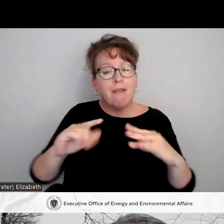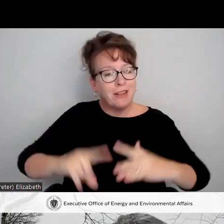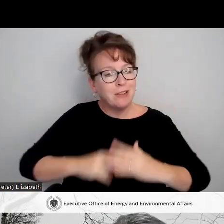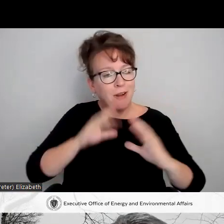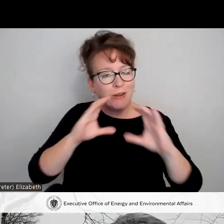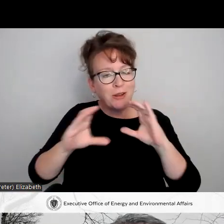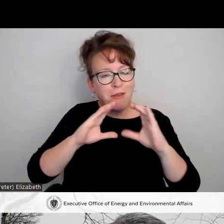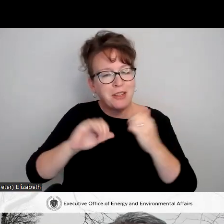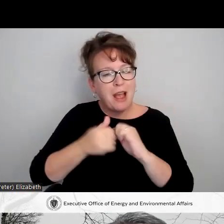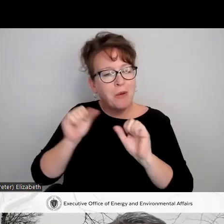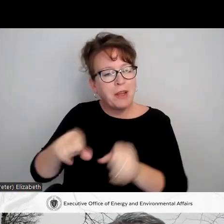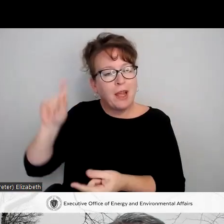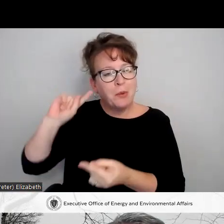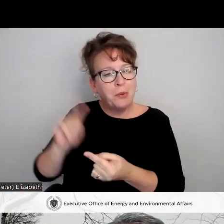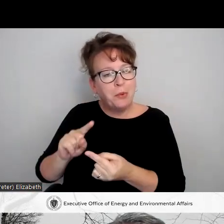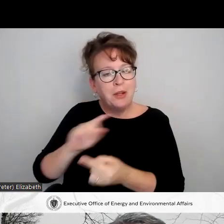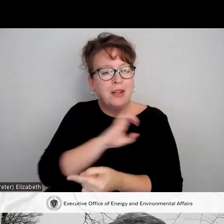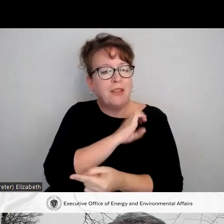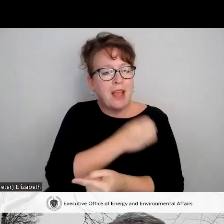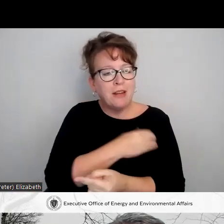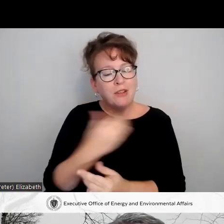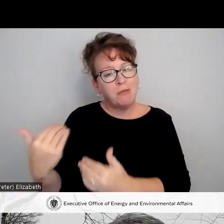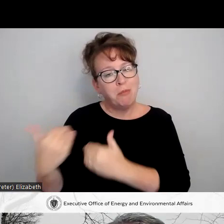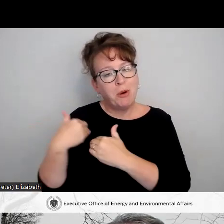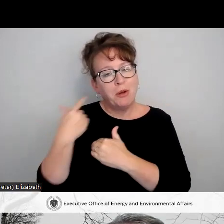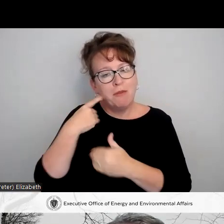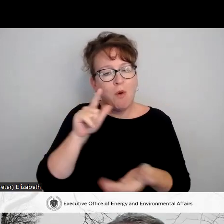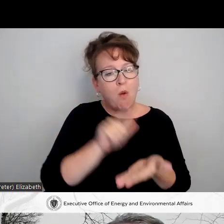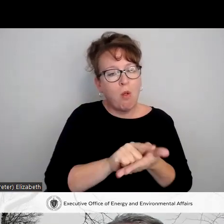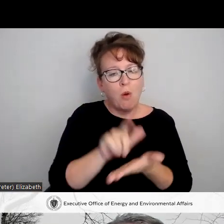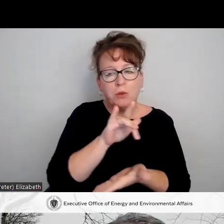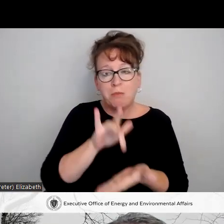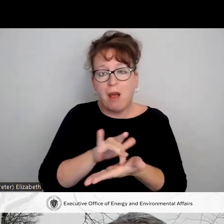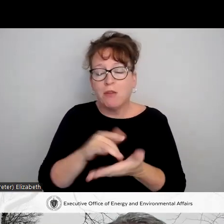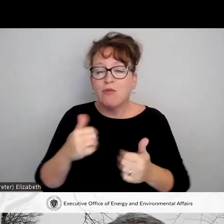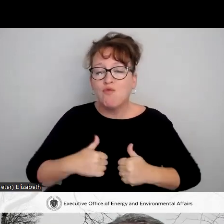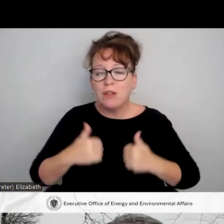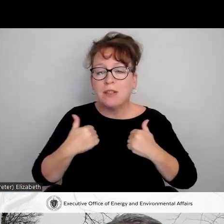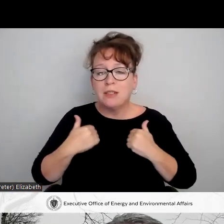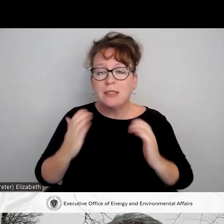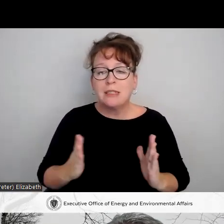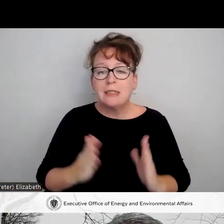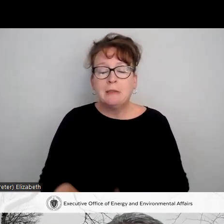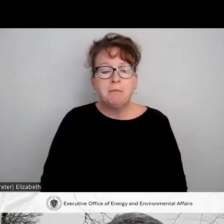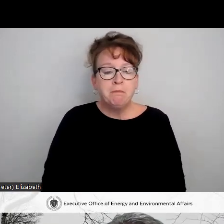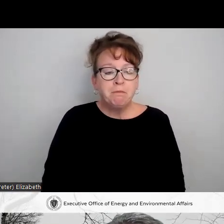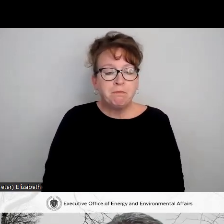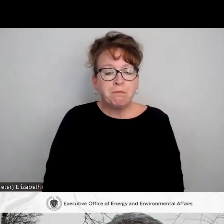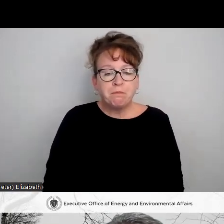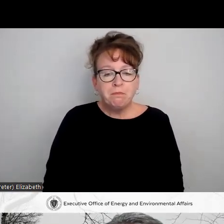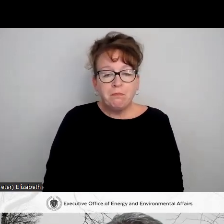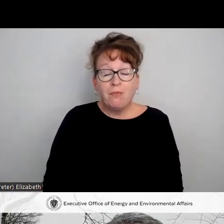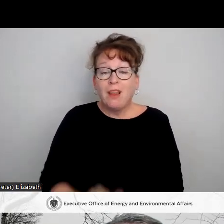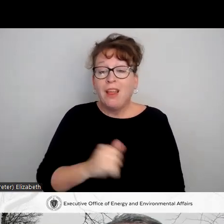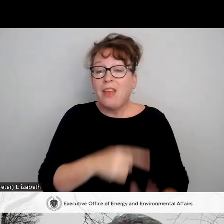burden lessened for low to moderate income residents. I just will highlight, we asked at least 25 questions in